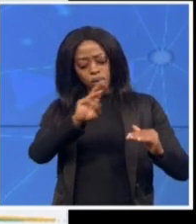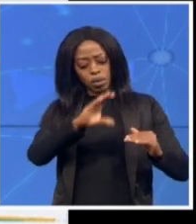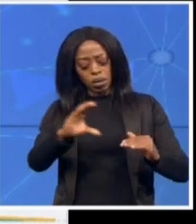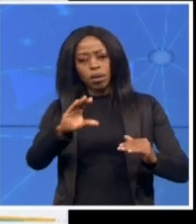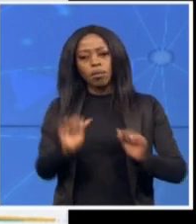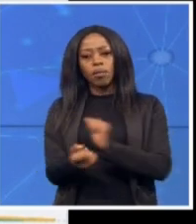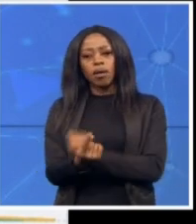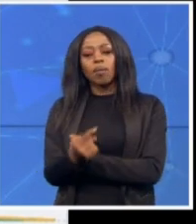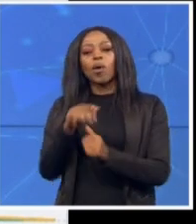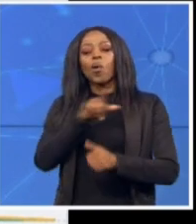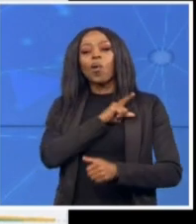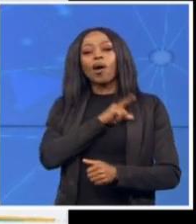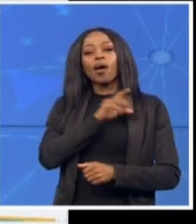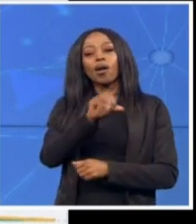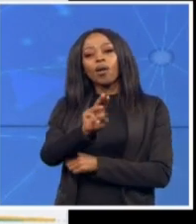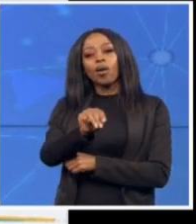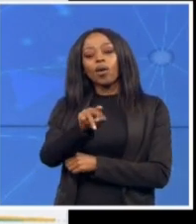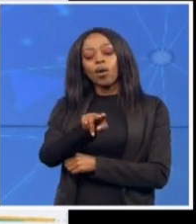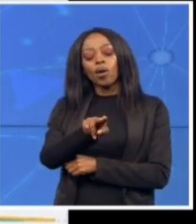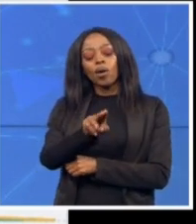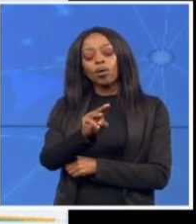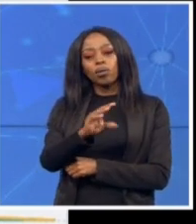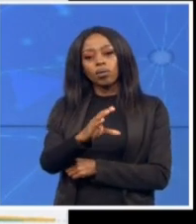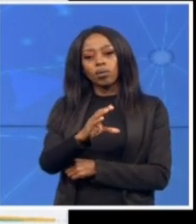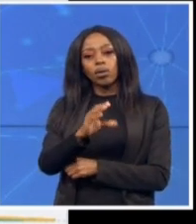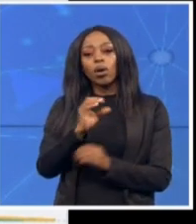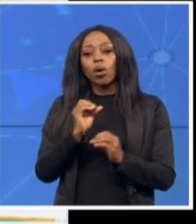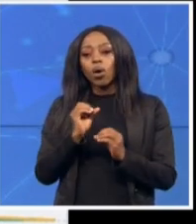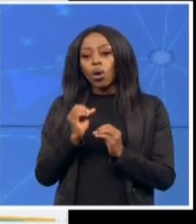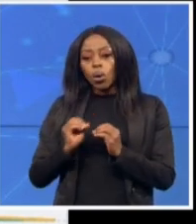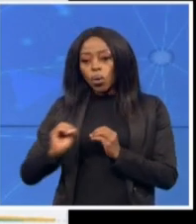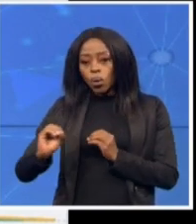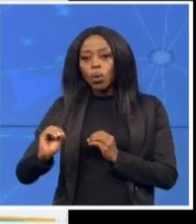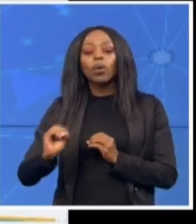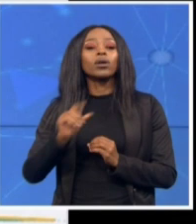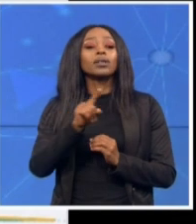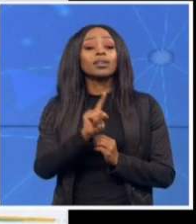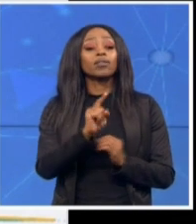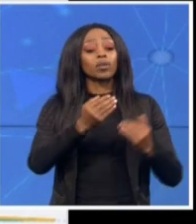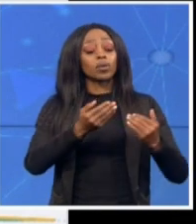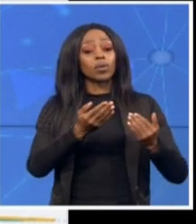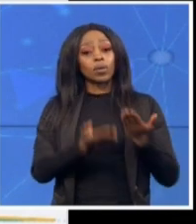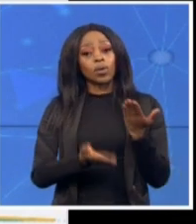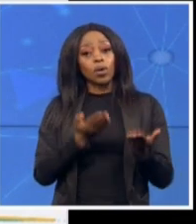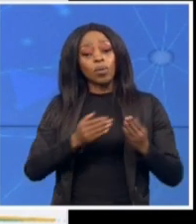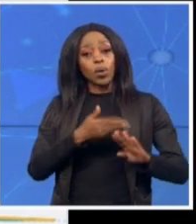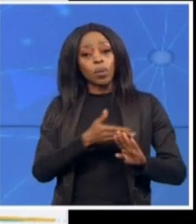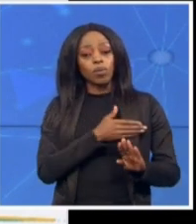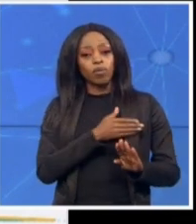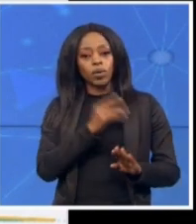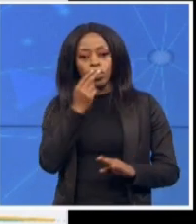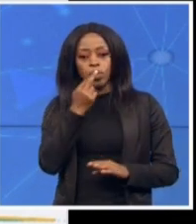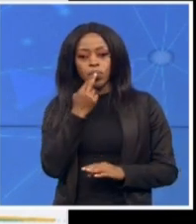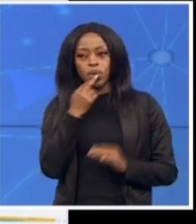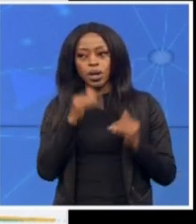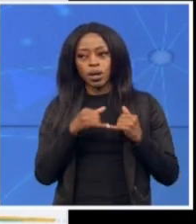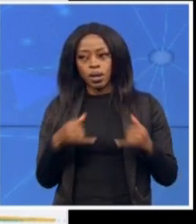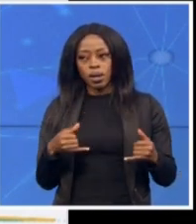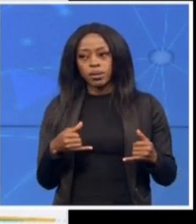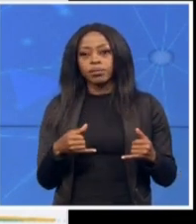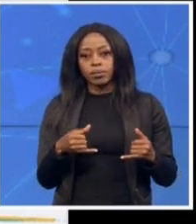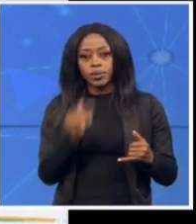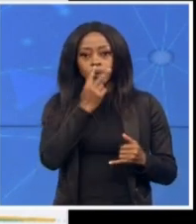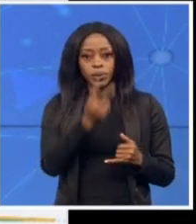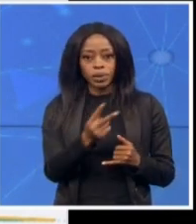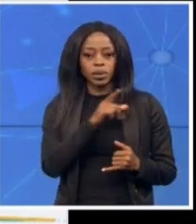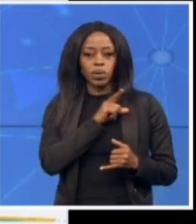the comparison of the number of cases with previous waves, you will see the red line is the fourth wave, and you can now see for the province as a whole that it